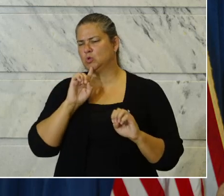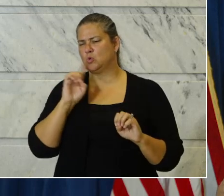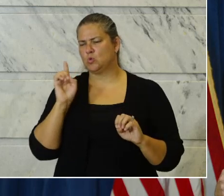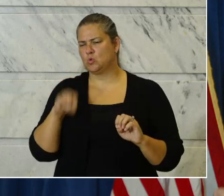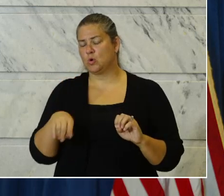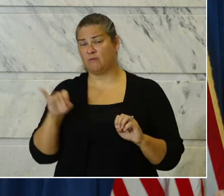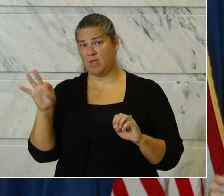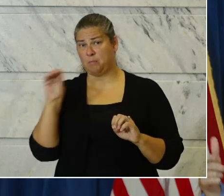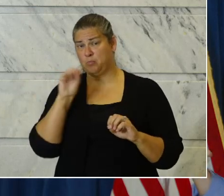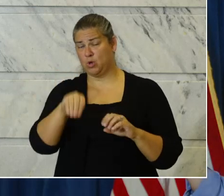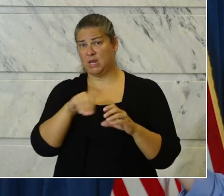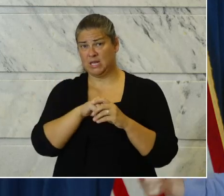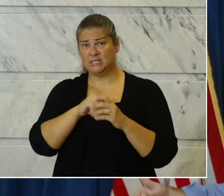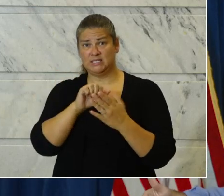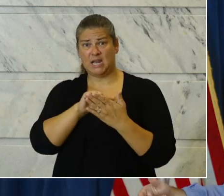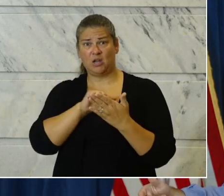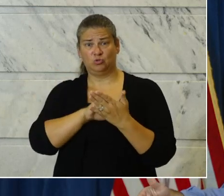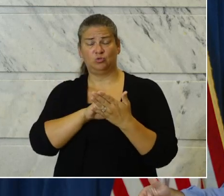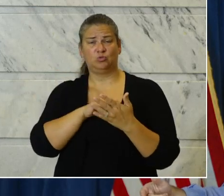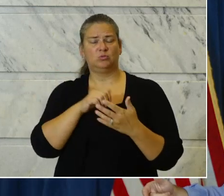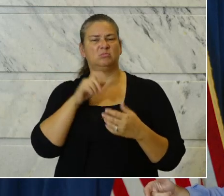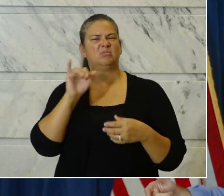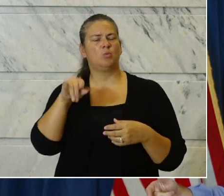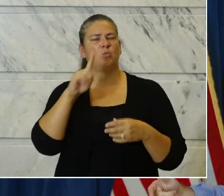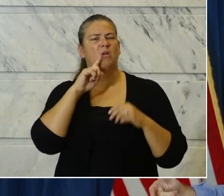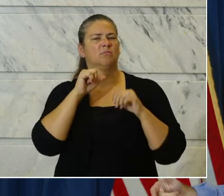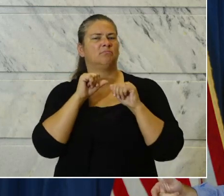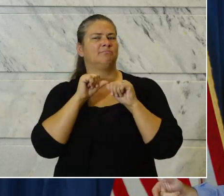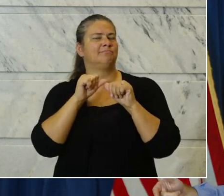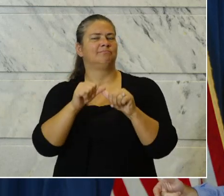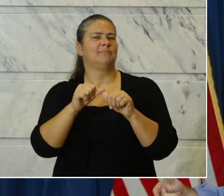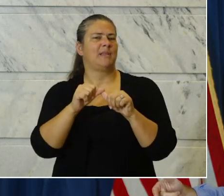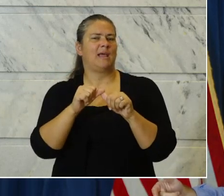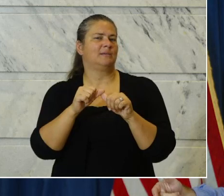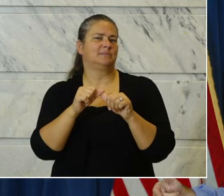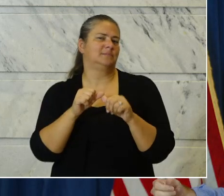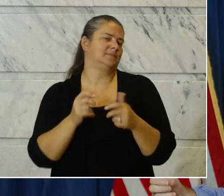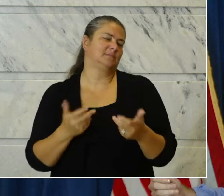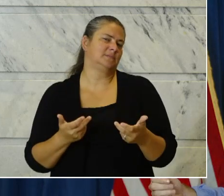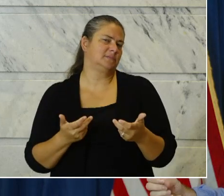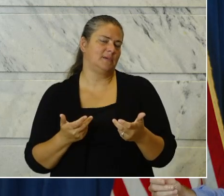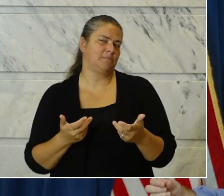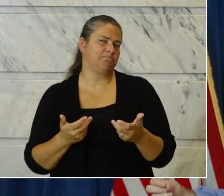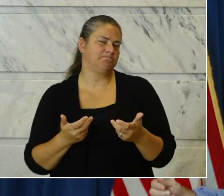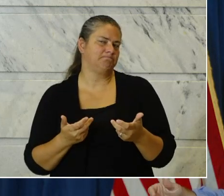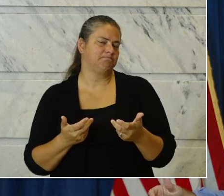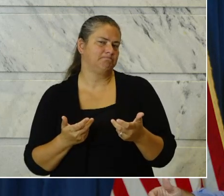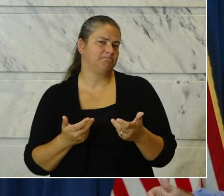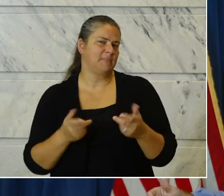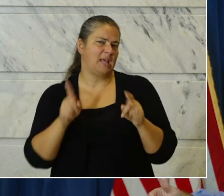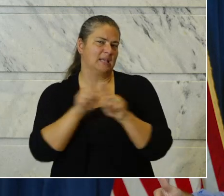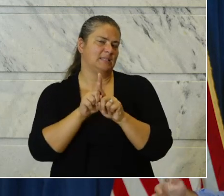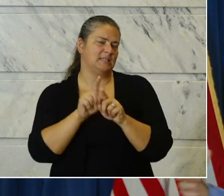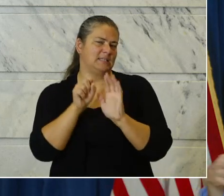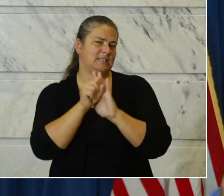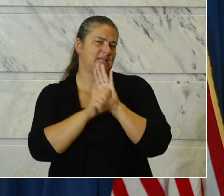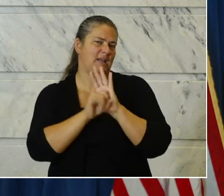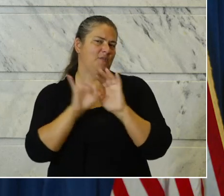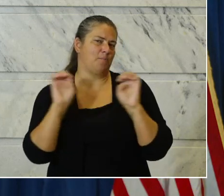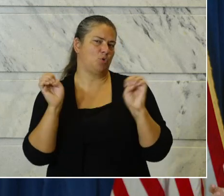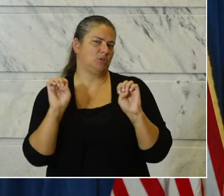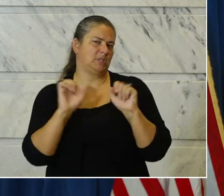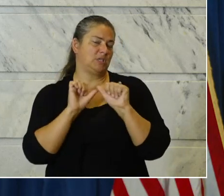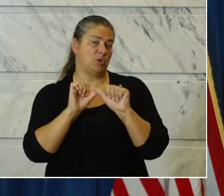they put it in statute, then it's going to last as long as the state of emergency continues. If